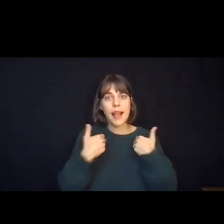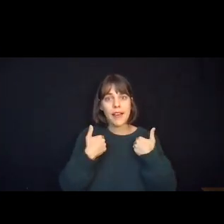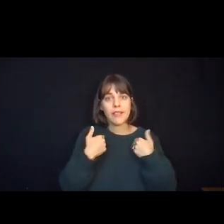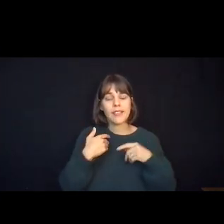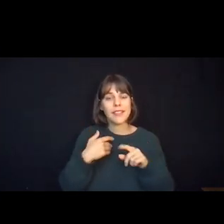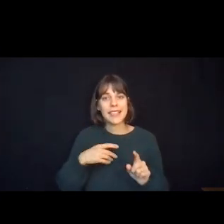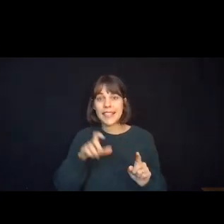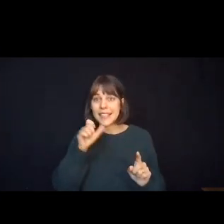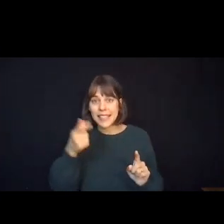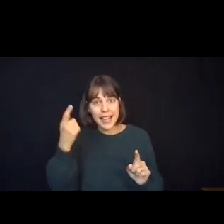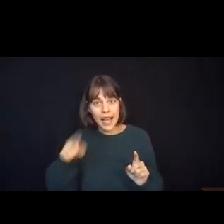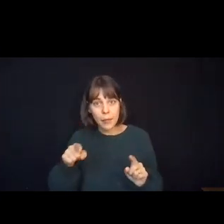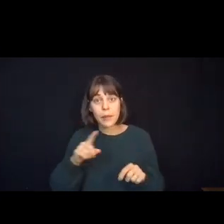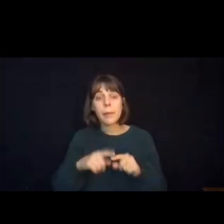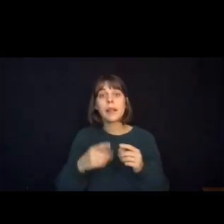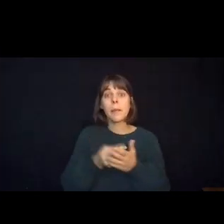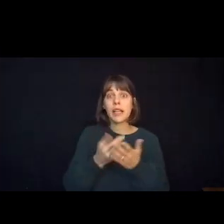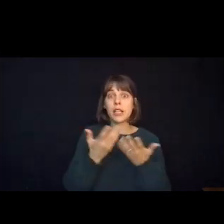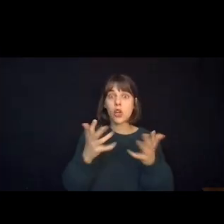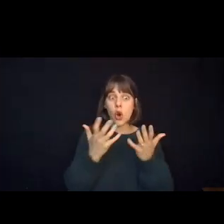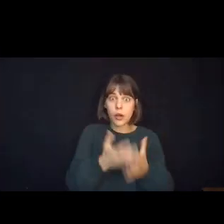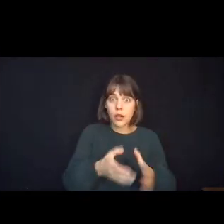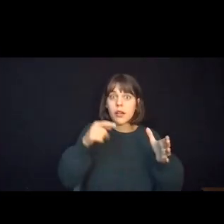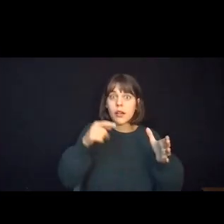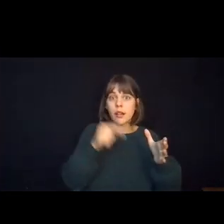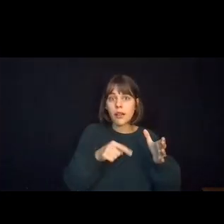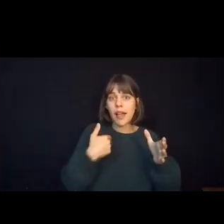exists. Thank you.